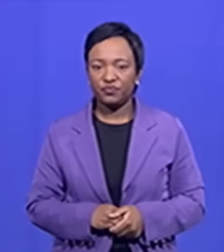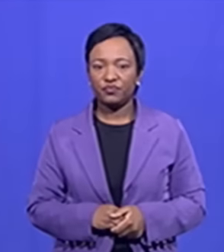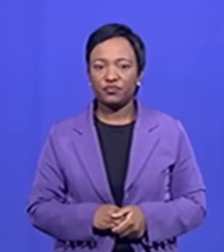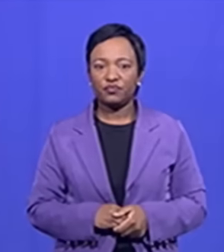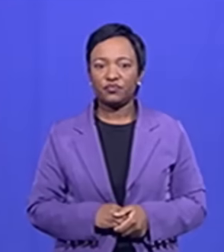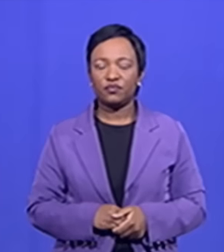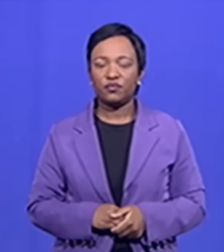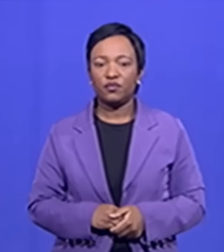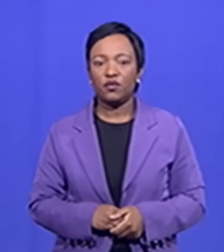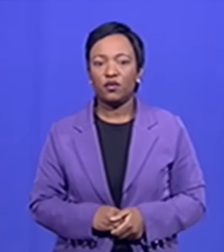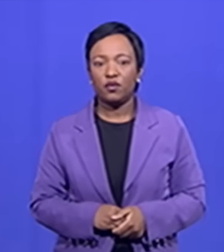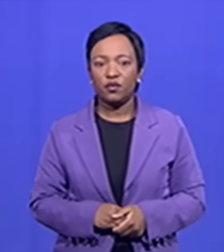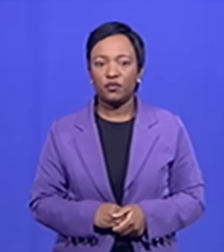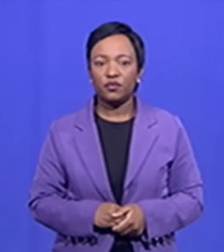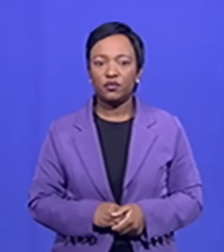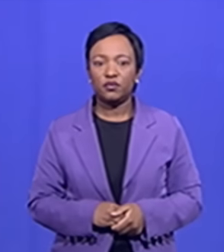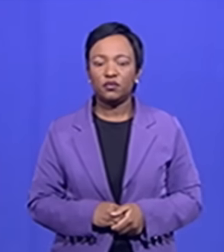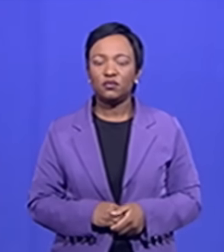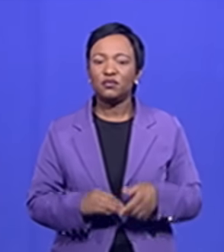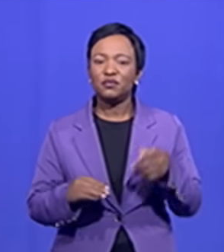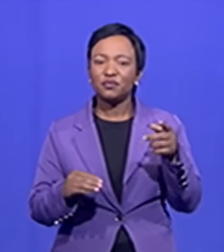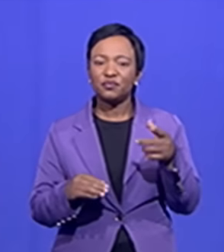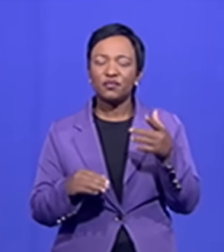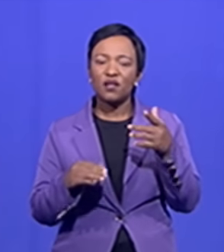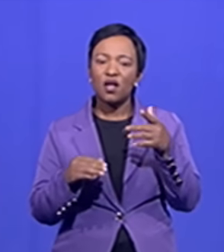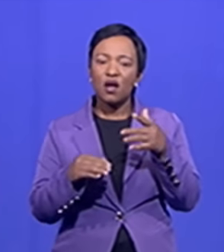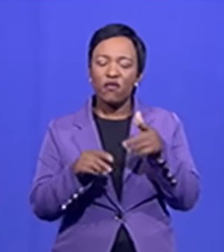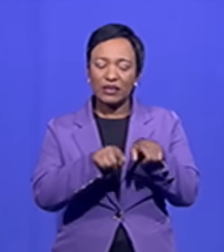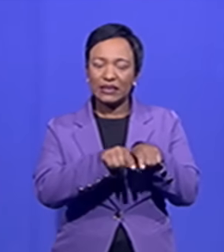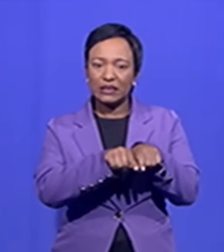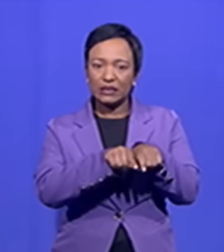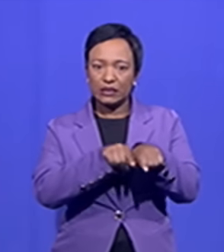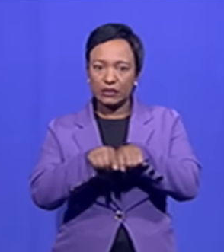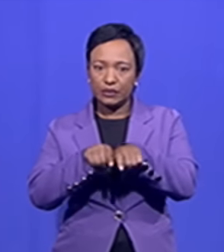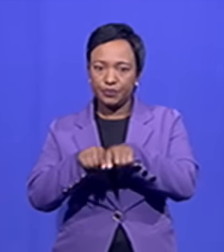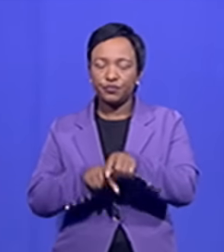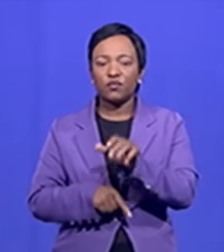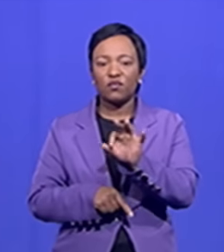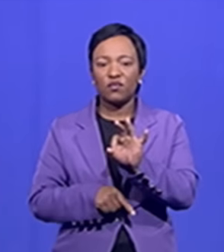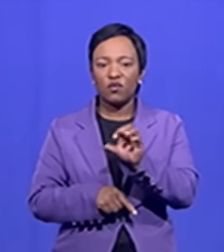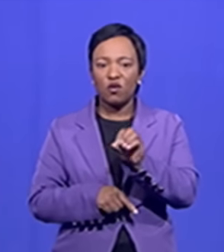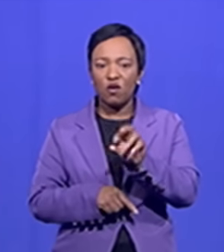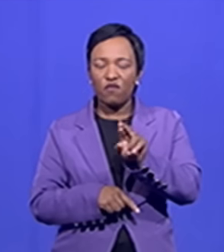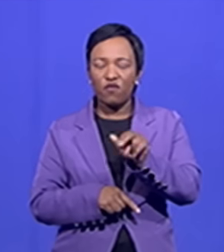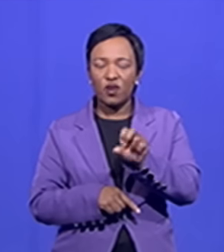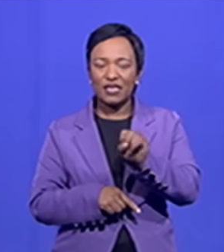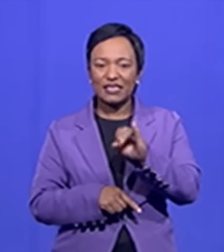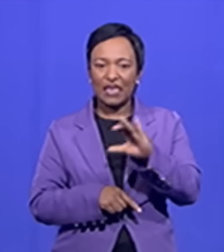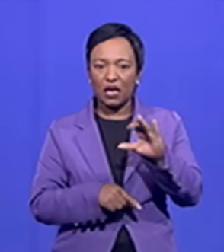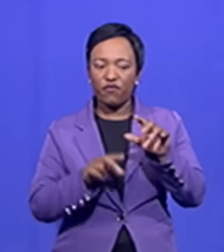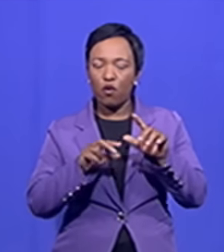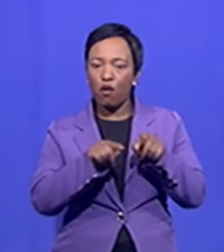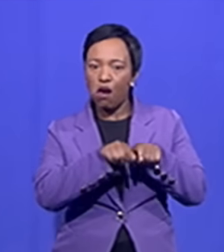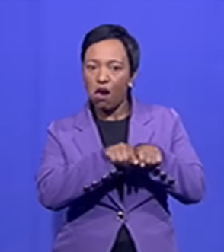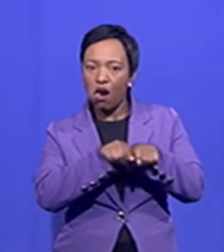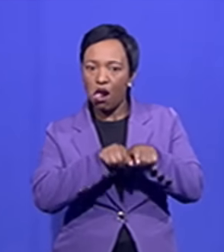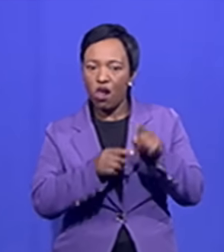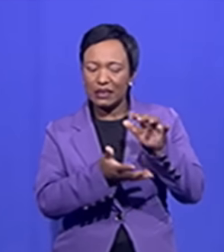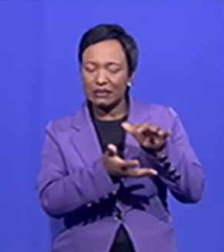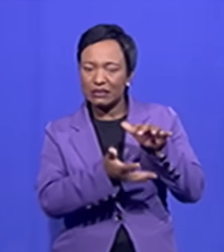Ka o le leng re fumana hore ho phaellana ha sephetho sa di-forensic laboratoring ya sepolesa ho hlaloswa ha ele lebaka le diisang lefapha la toka ho